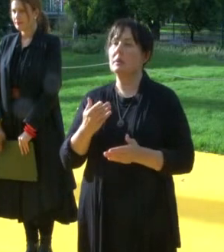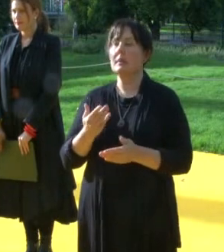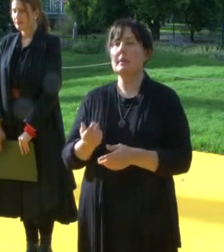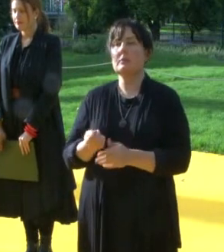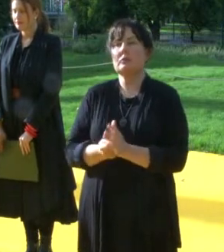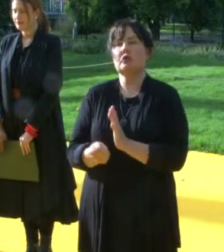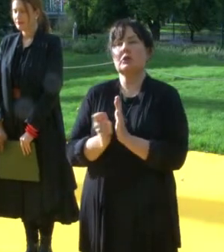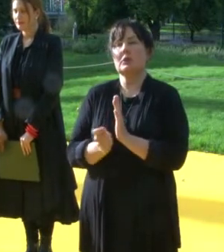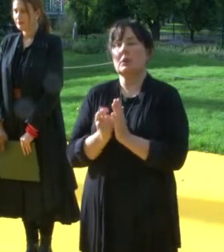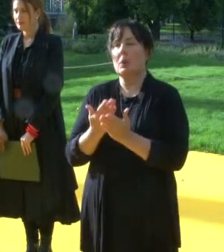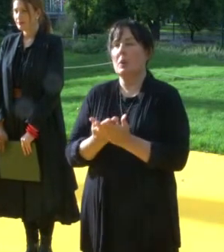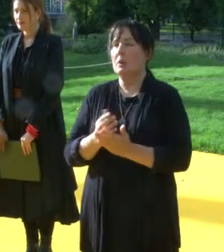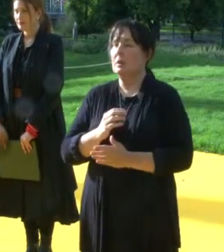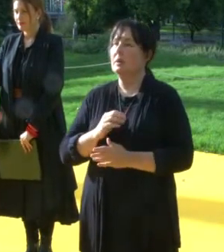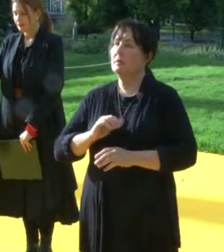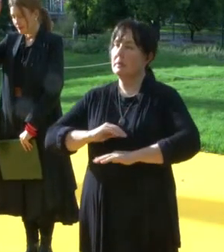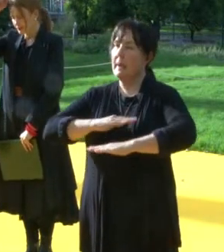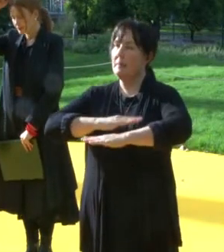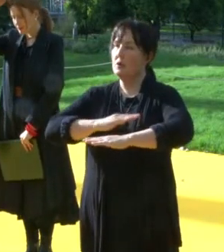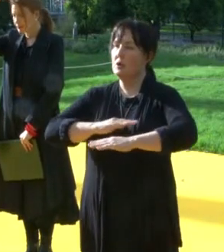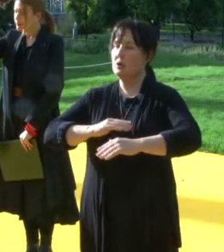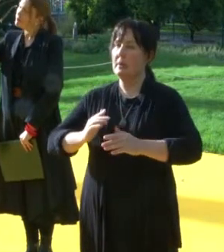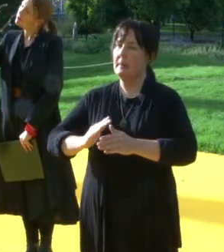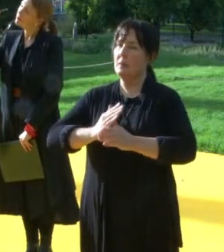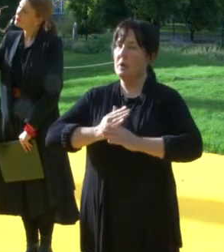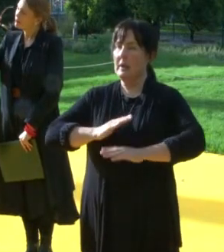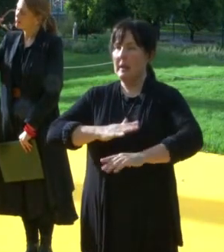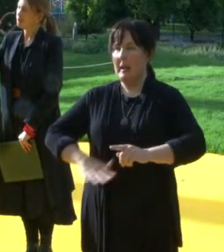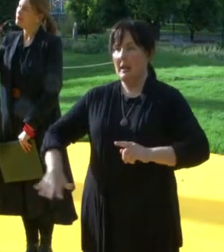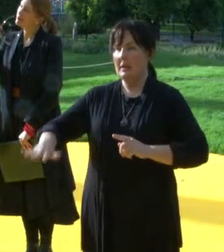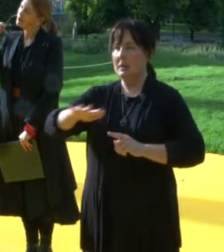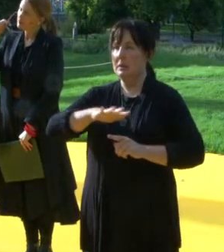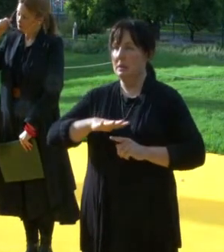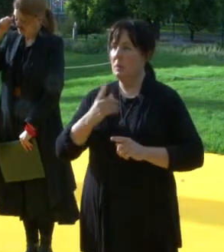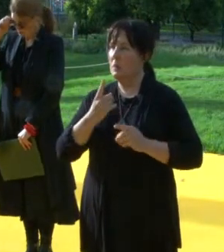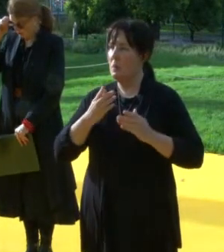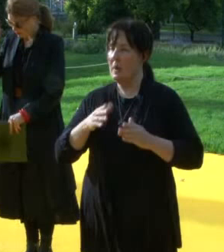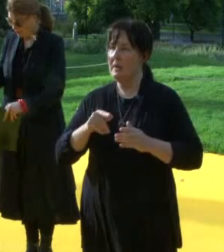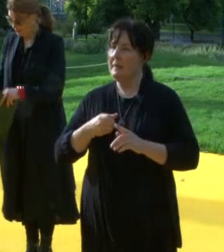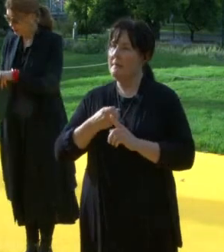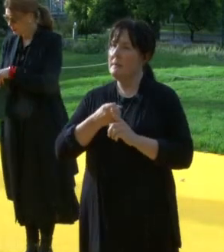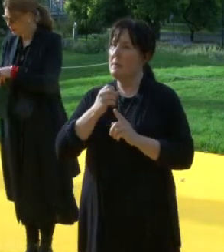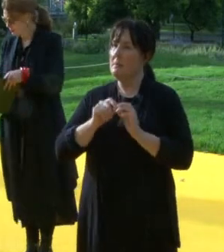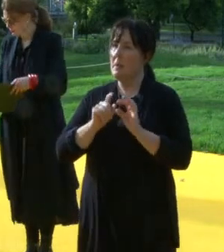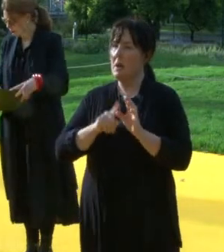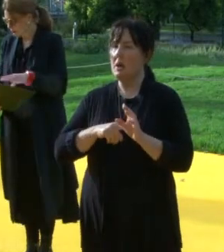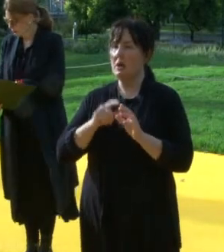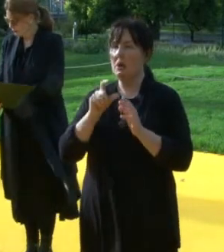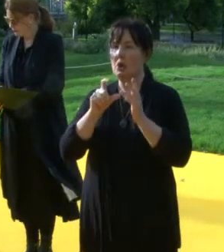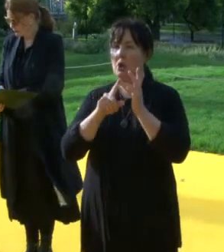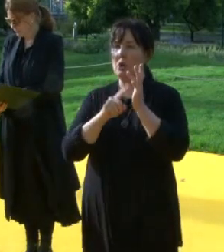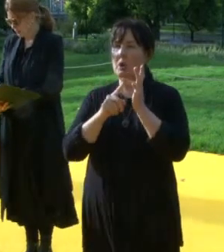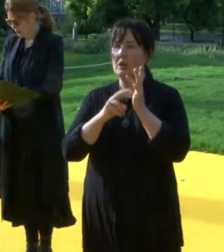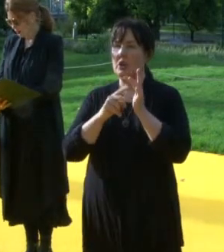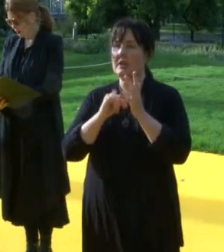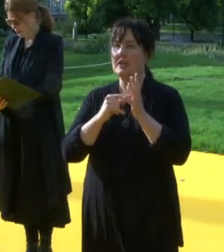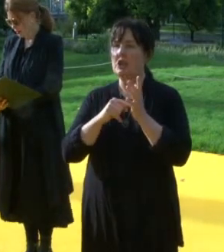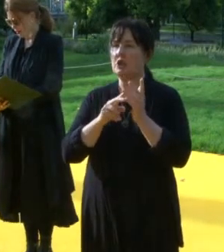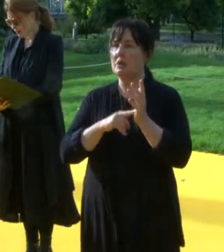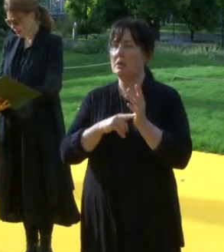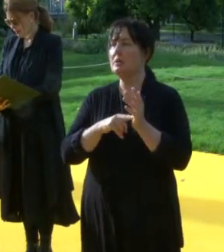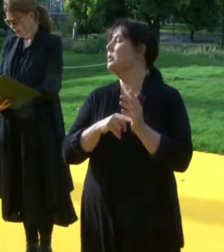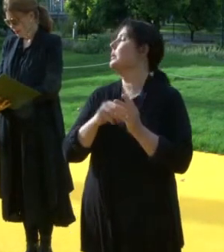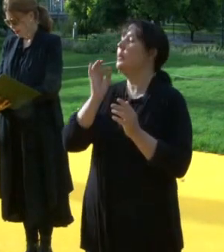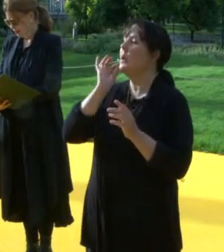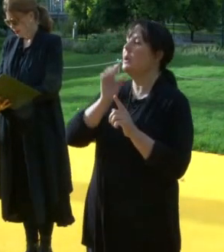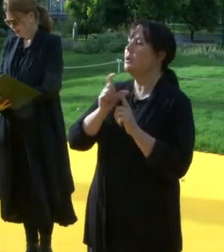in it have been in one way or another affected by colonisation. I am humbled that The Mother Wound was shortlisted for this award in the company